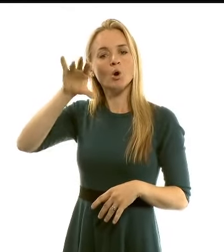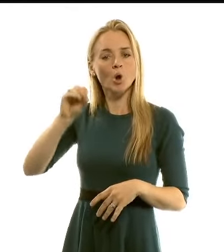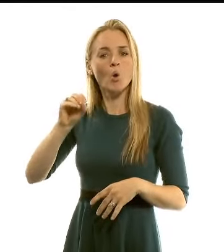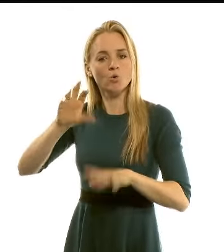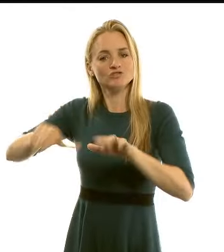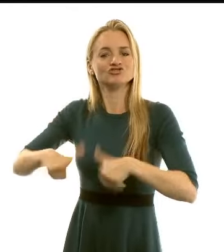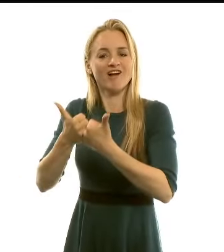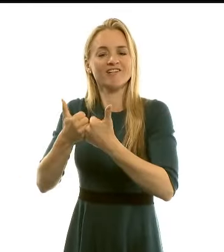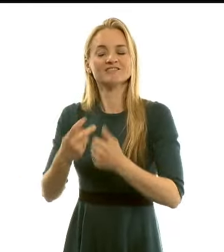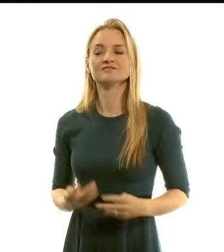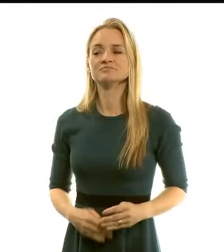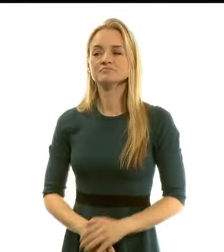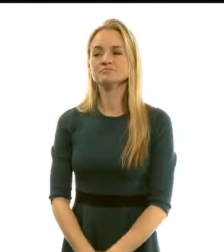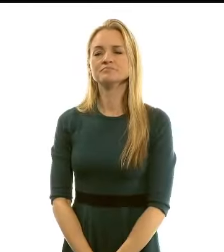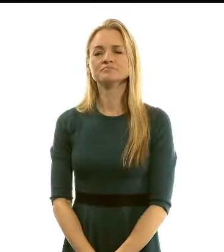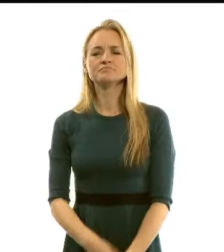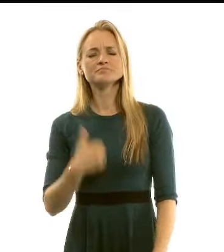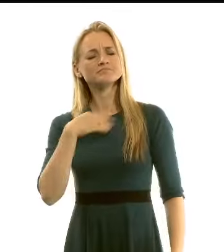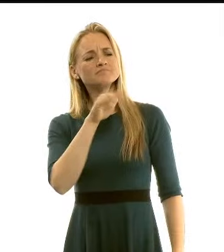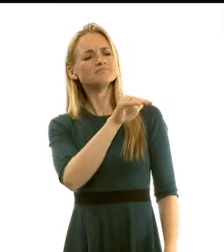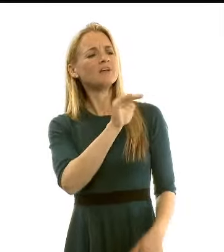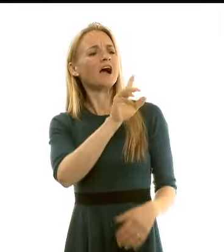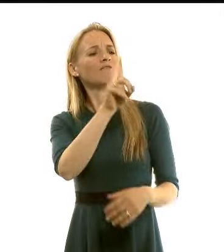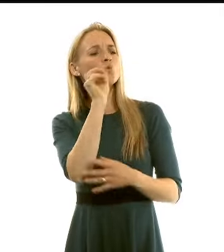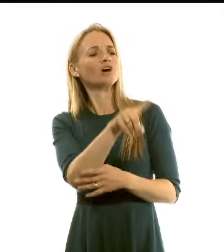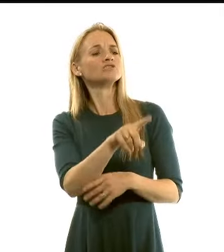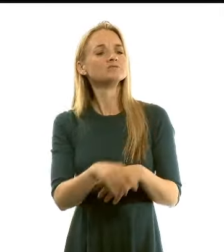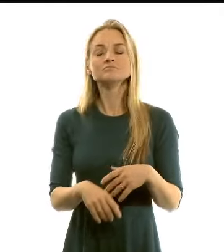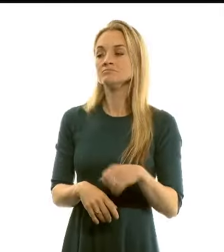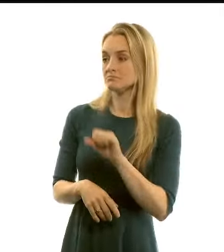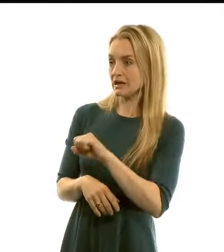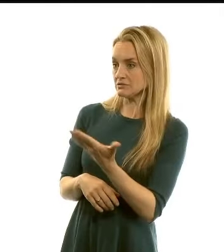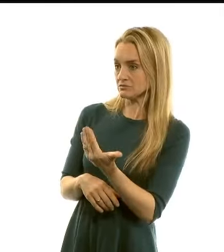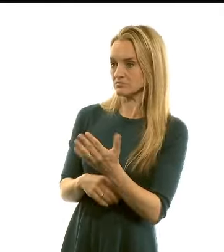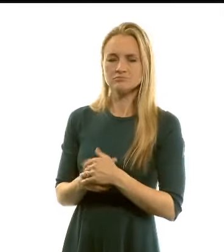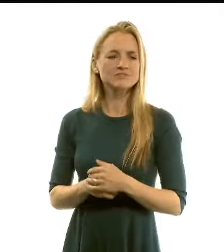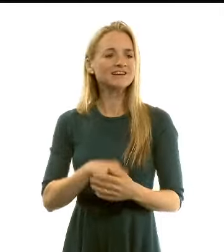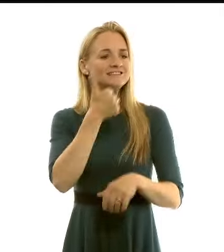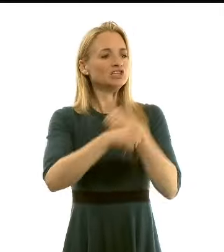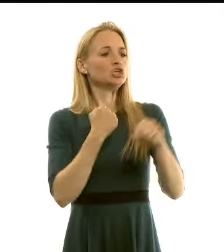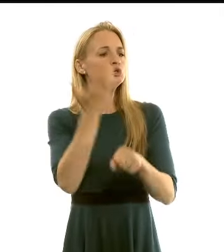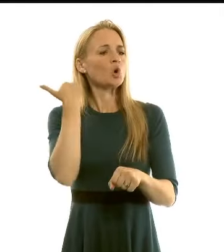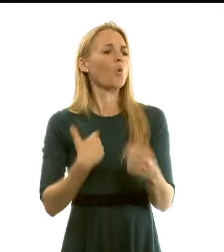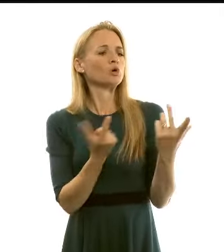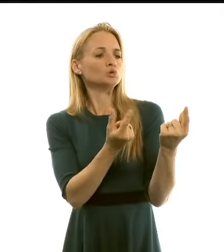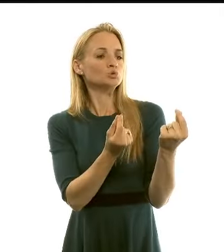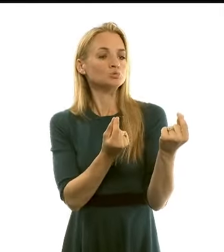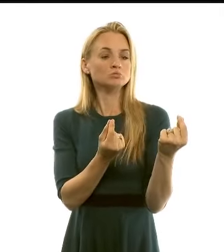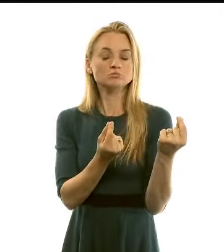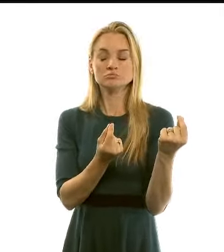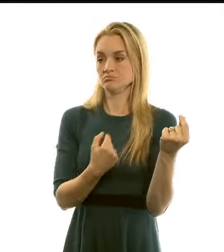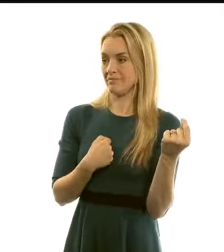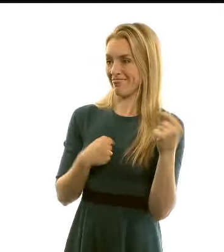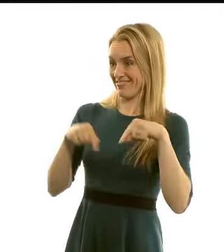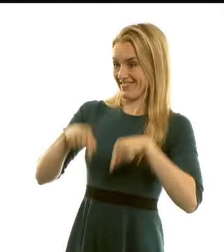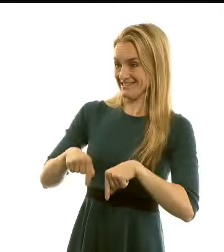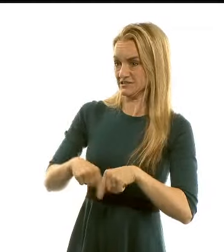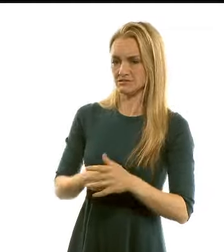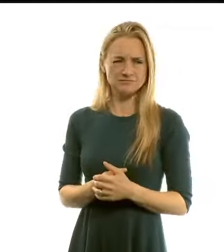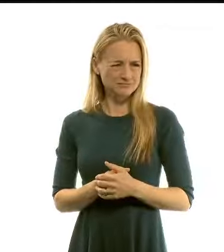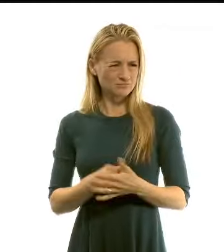Joel, I've got a question for you actually. Yes? Tell me, what were you doing 10 years ago? This. What, this? Oh yeah, this. I was